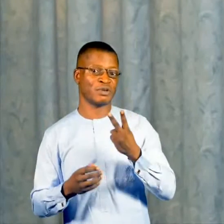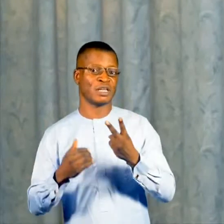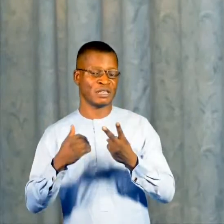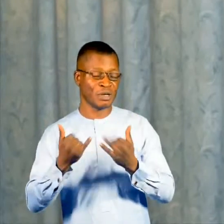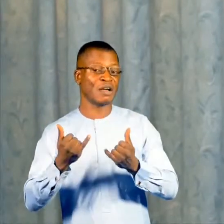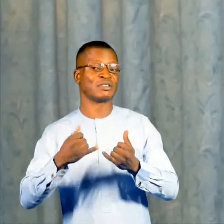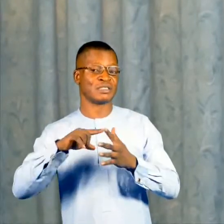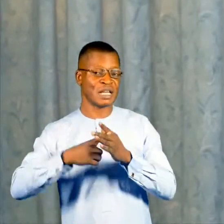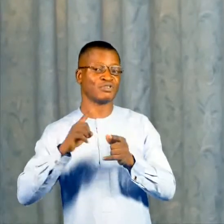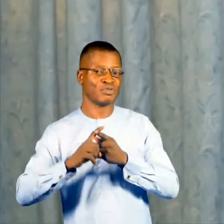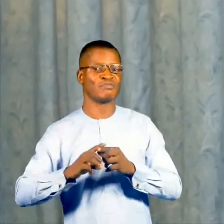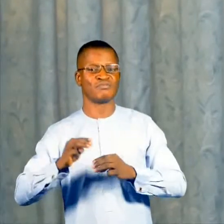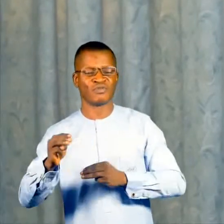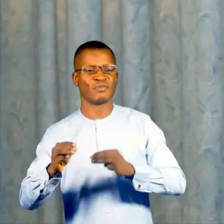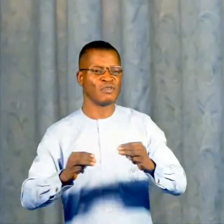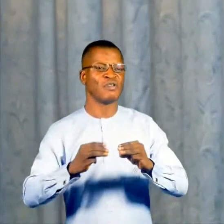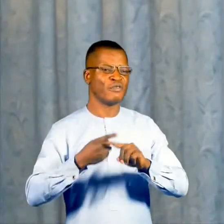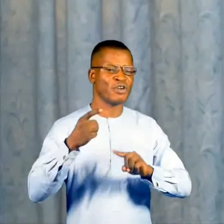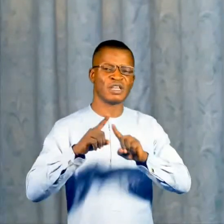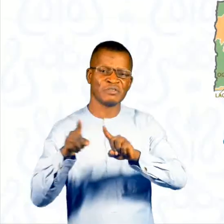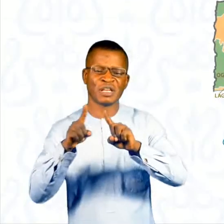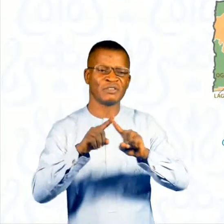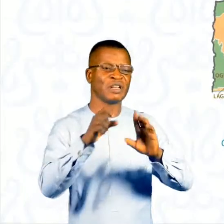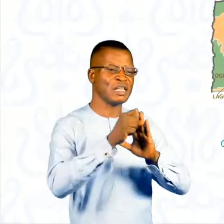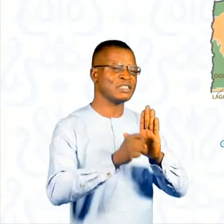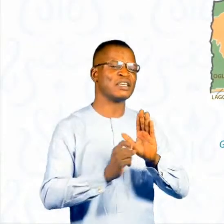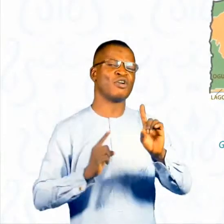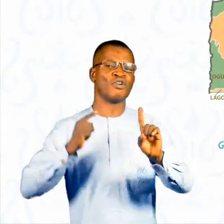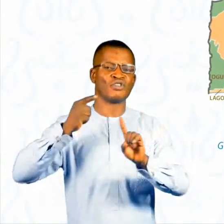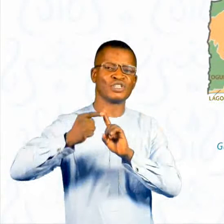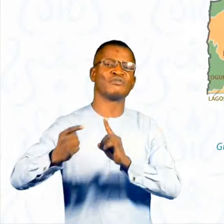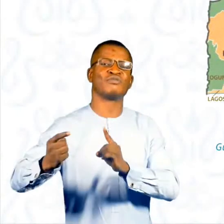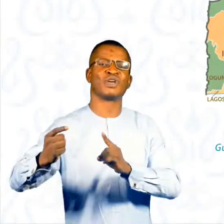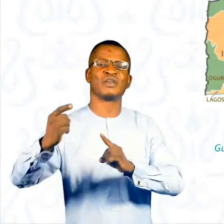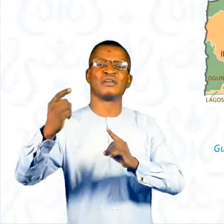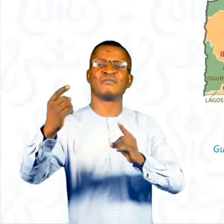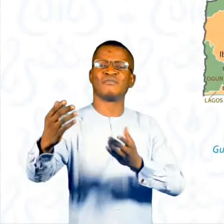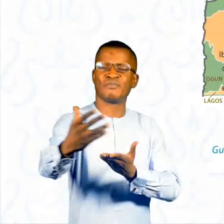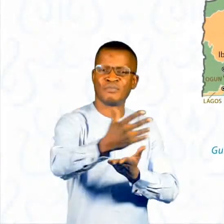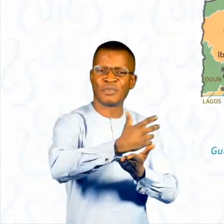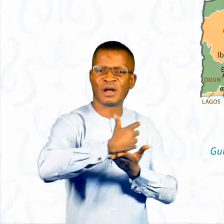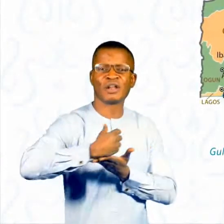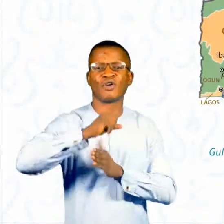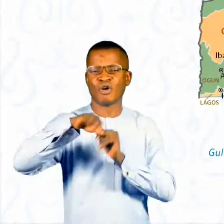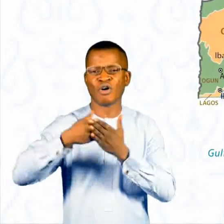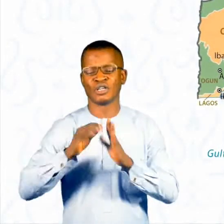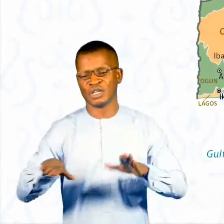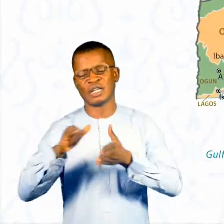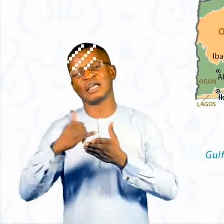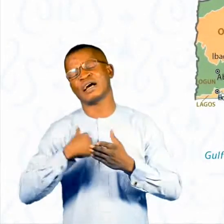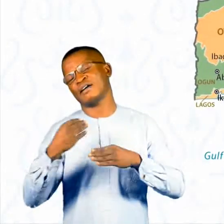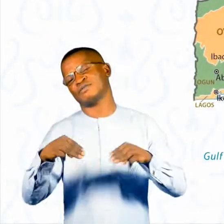Operative had to start moving from one state to the other until we were able to retrieve all the children that this young